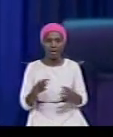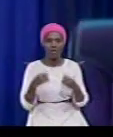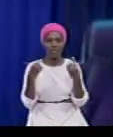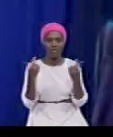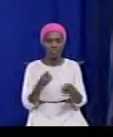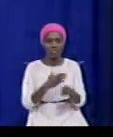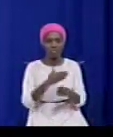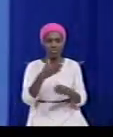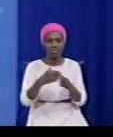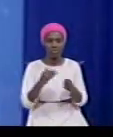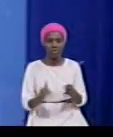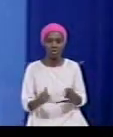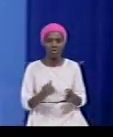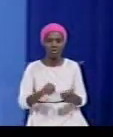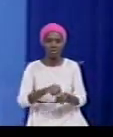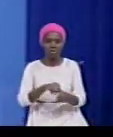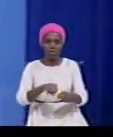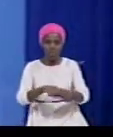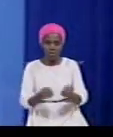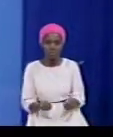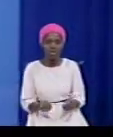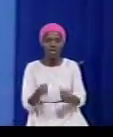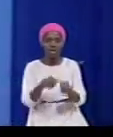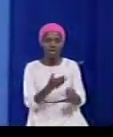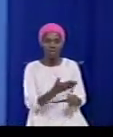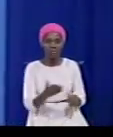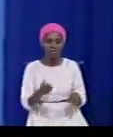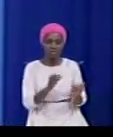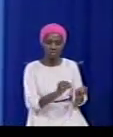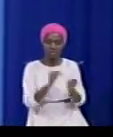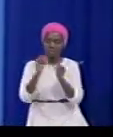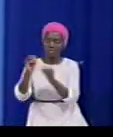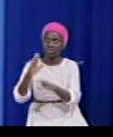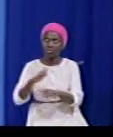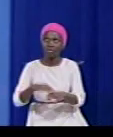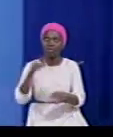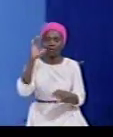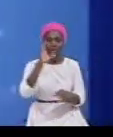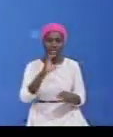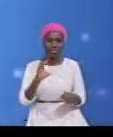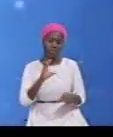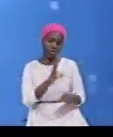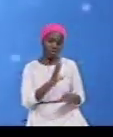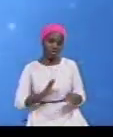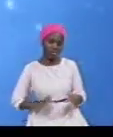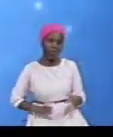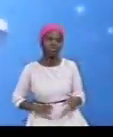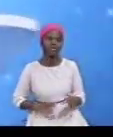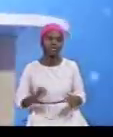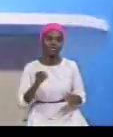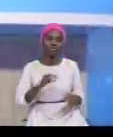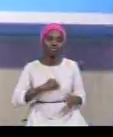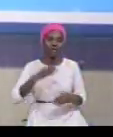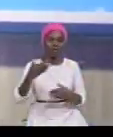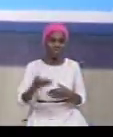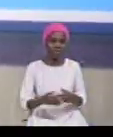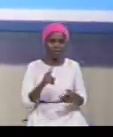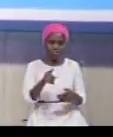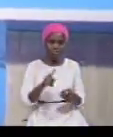broken, everything laid on Christ. So I invite you, come. Then we're looking at